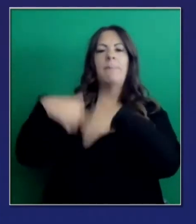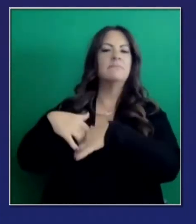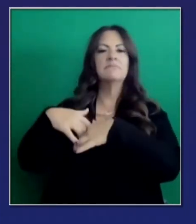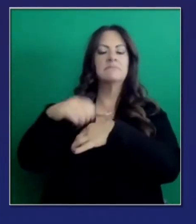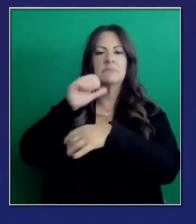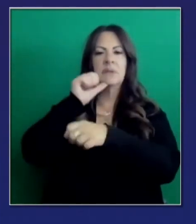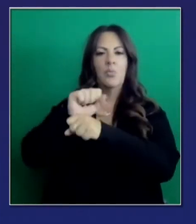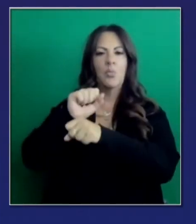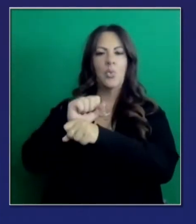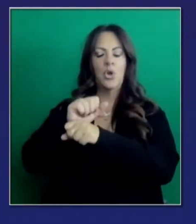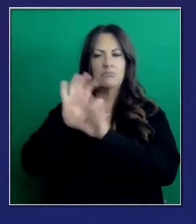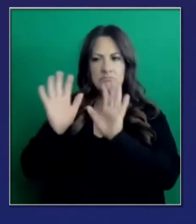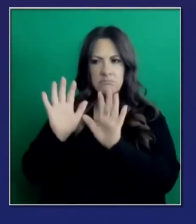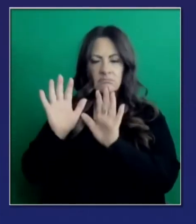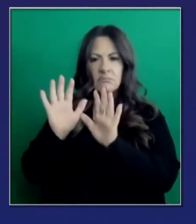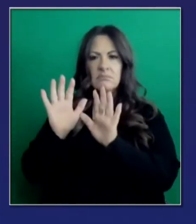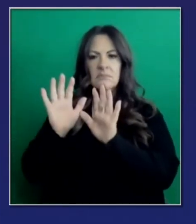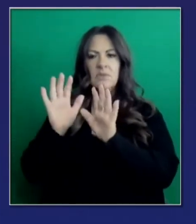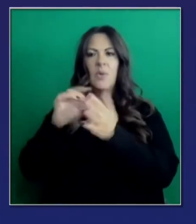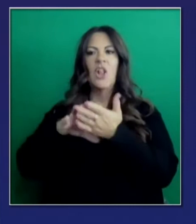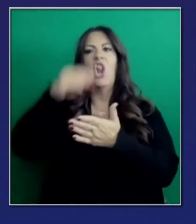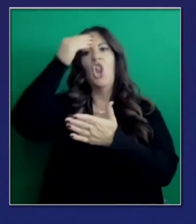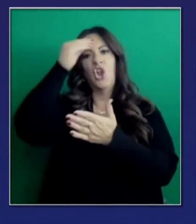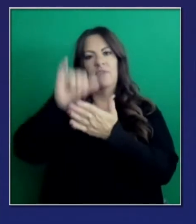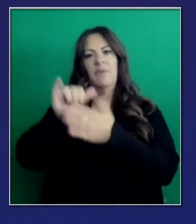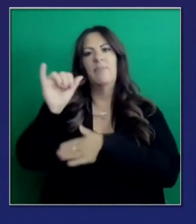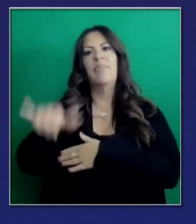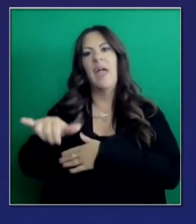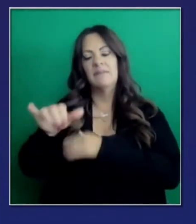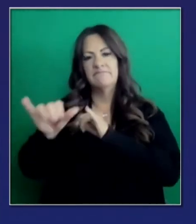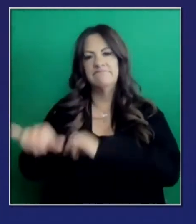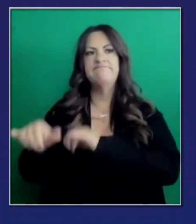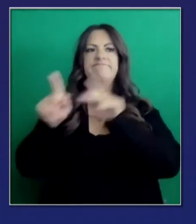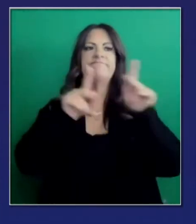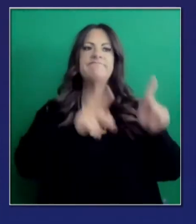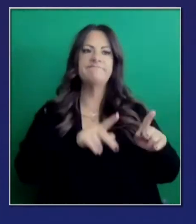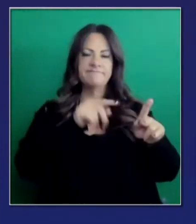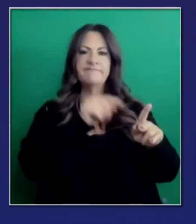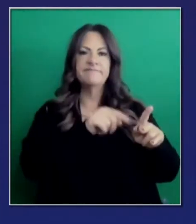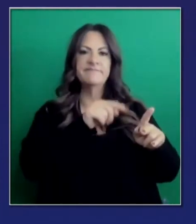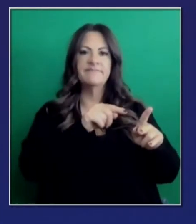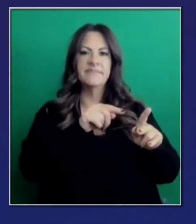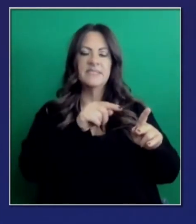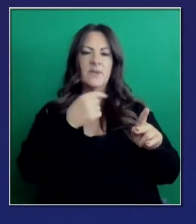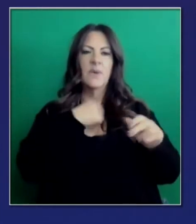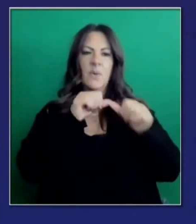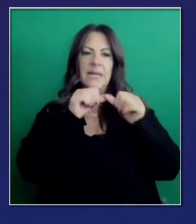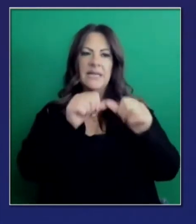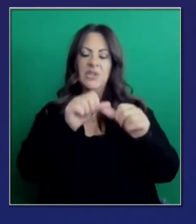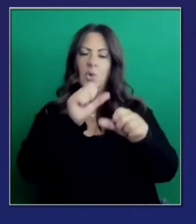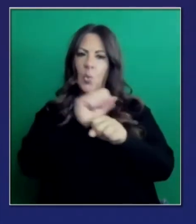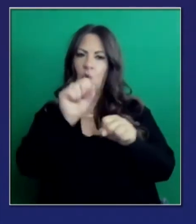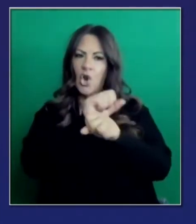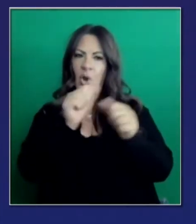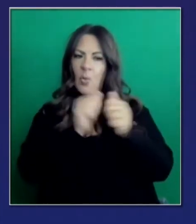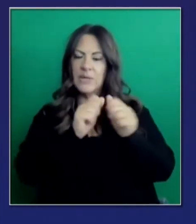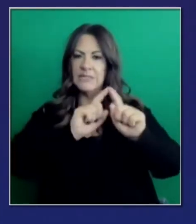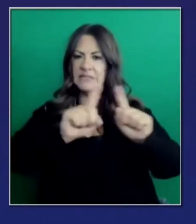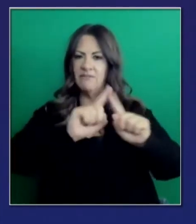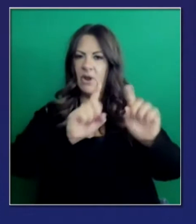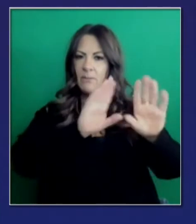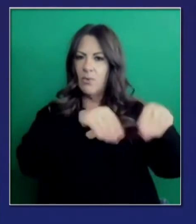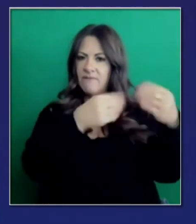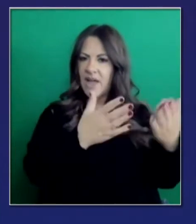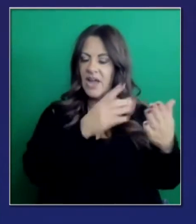in these two parts of the state. And so we continue to work with providers, and we continue to advance the cause